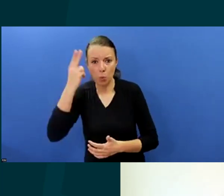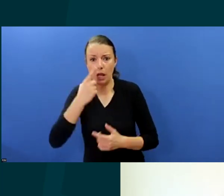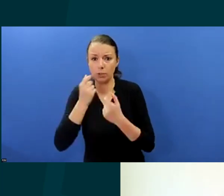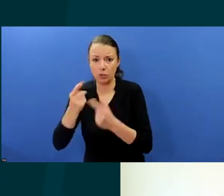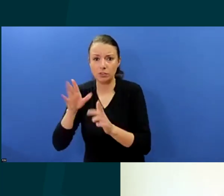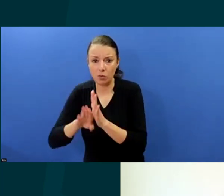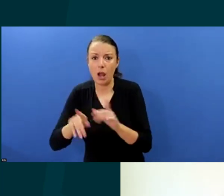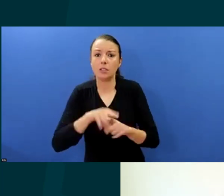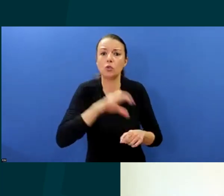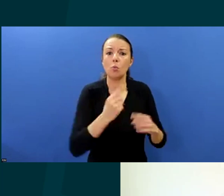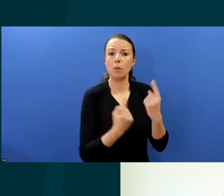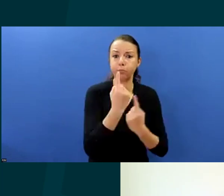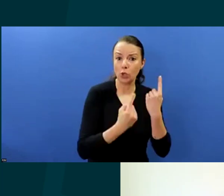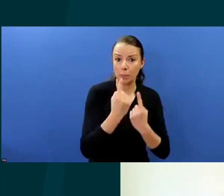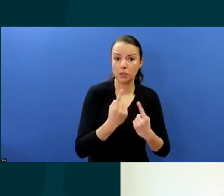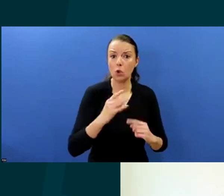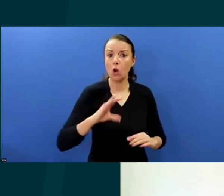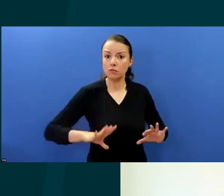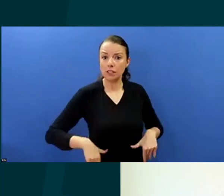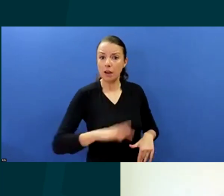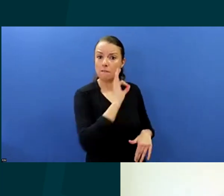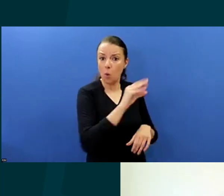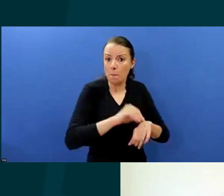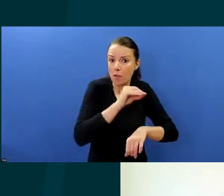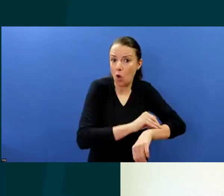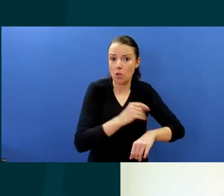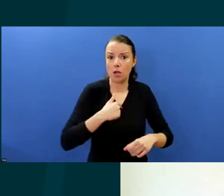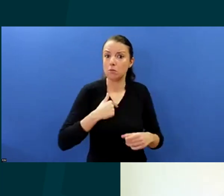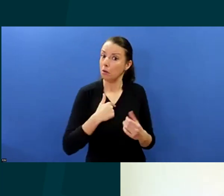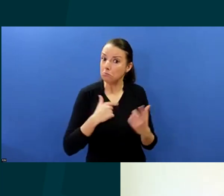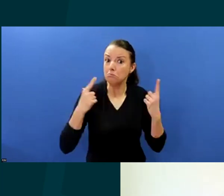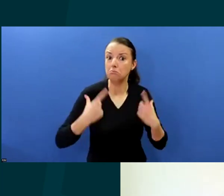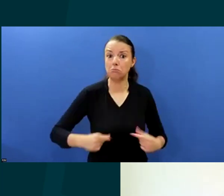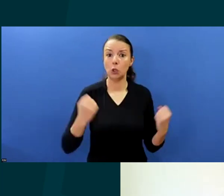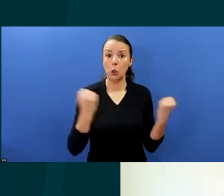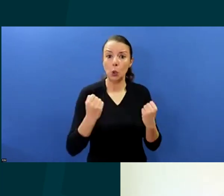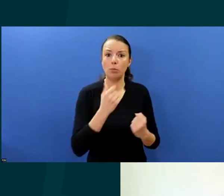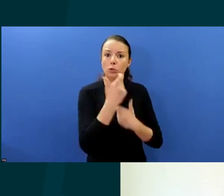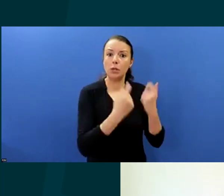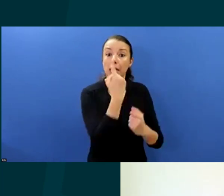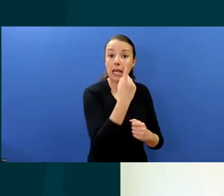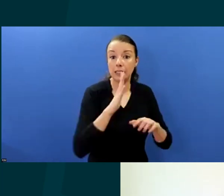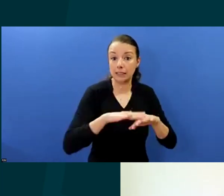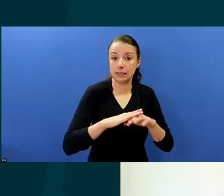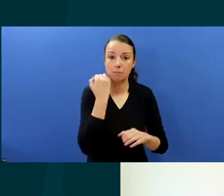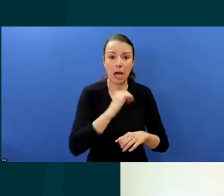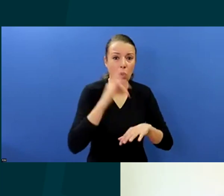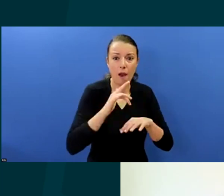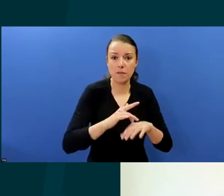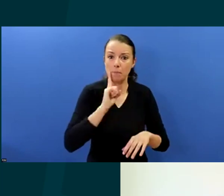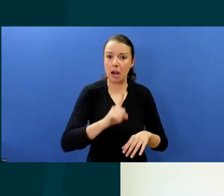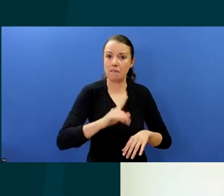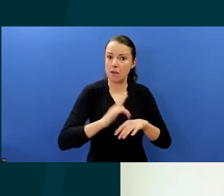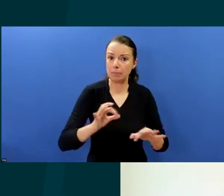management. Also, not only those proceeding from housing, but also the industrial ones. Within one system, very